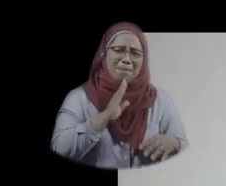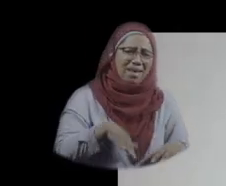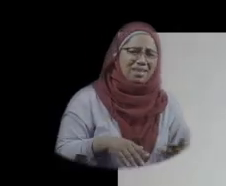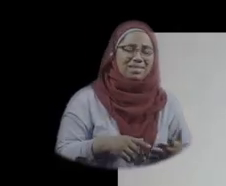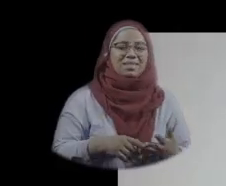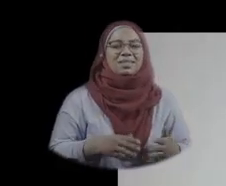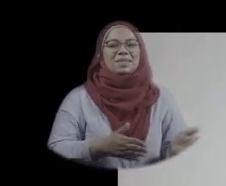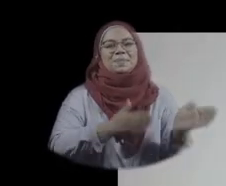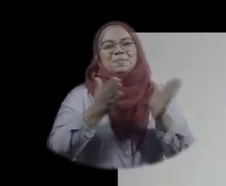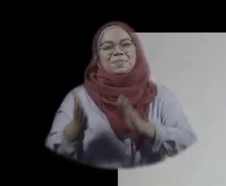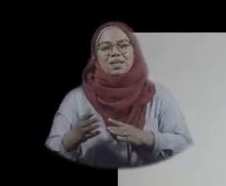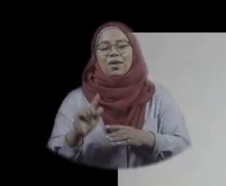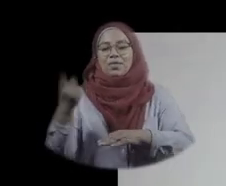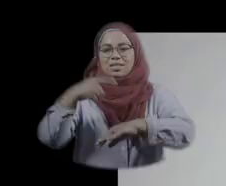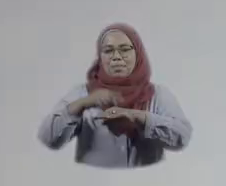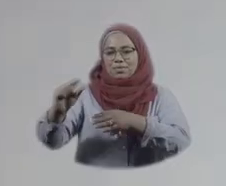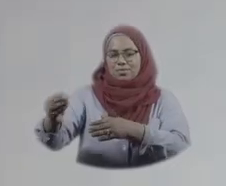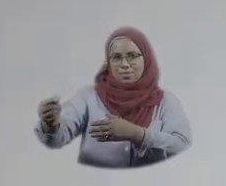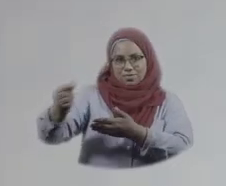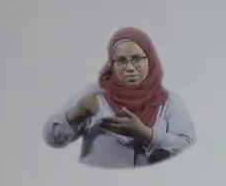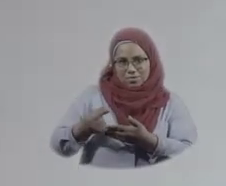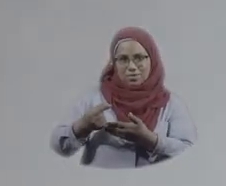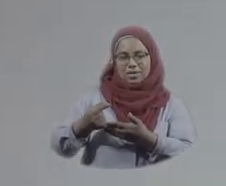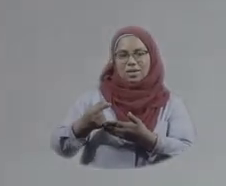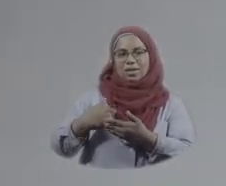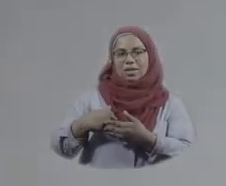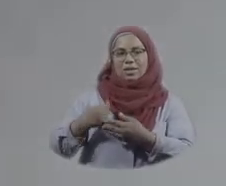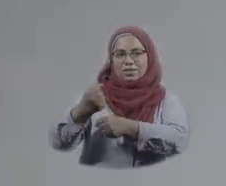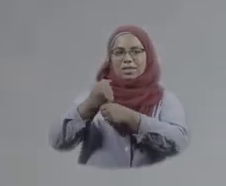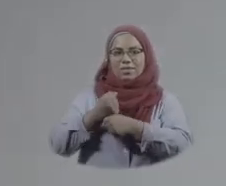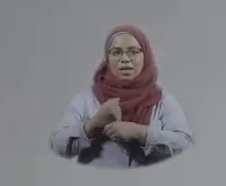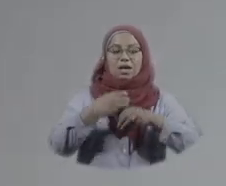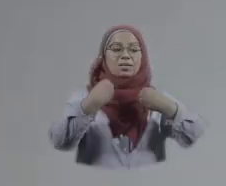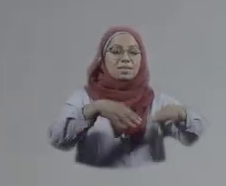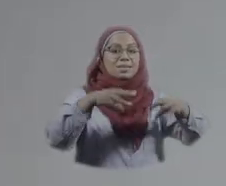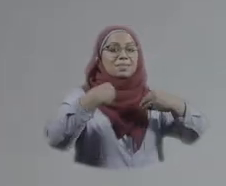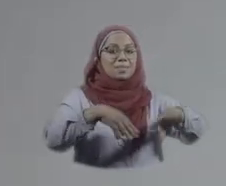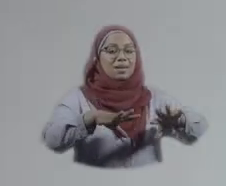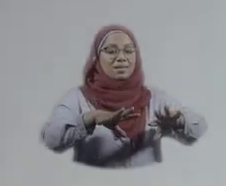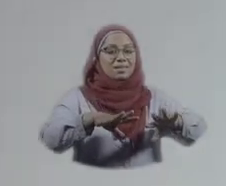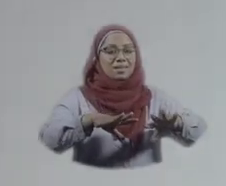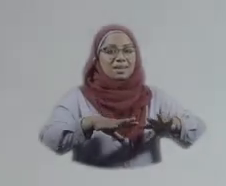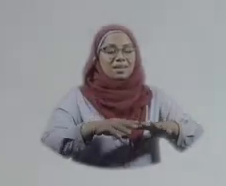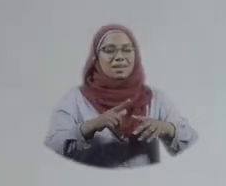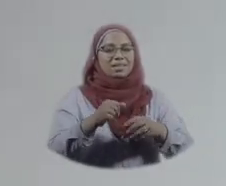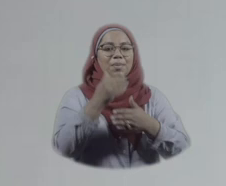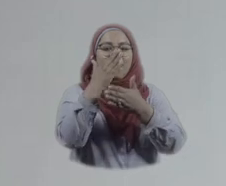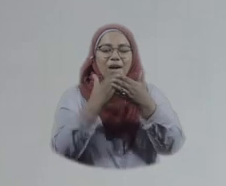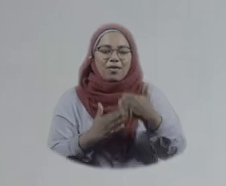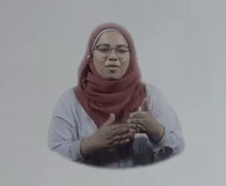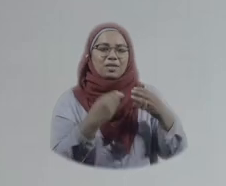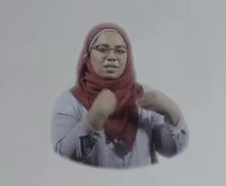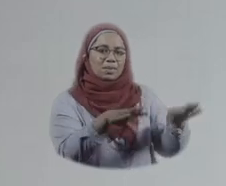the first amount of money I got, it was a present, but I spent it almost more than half